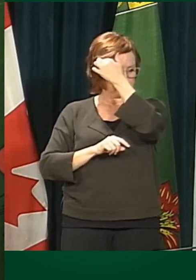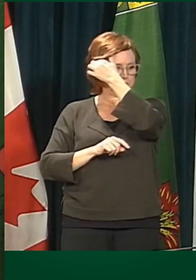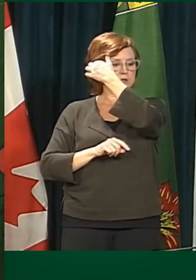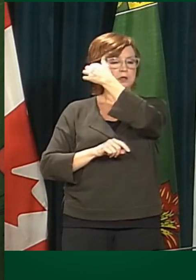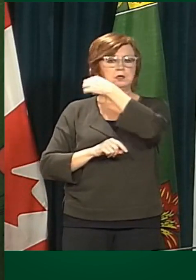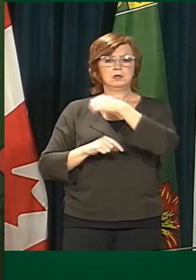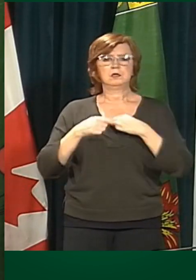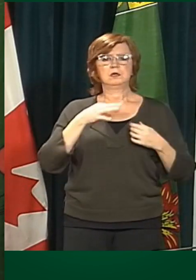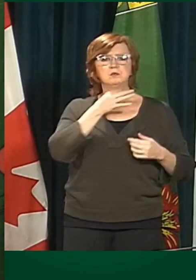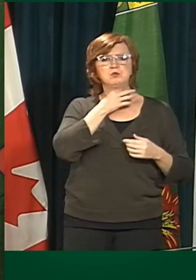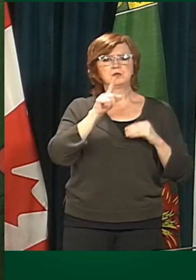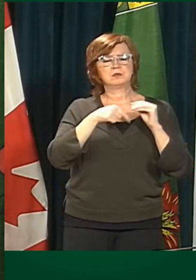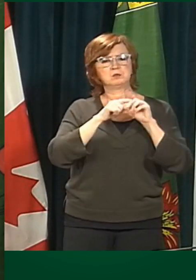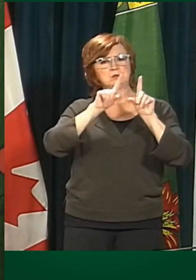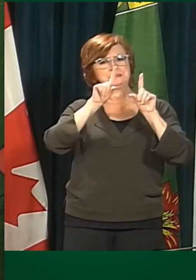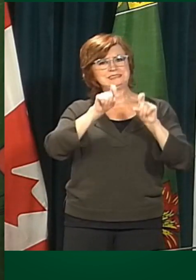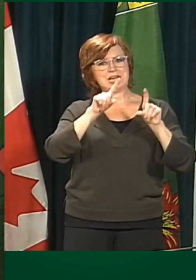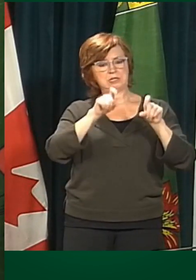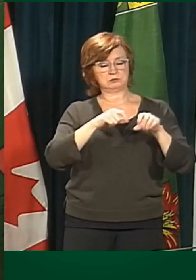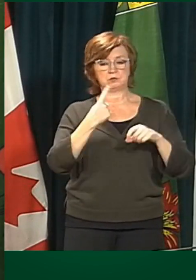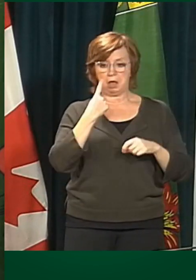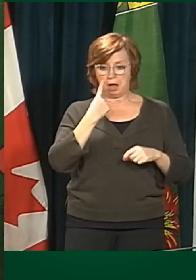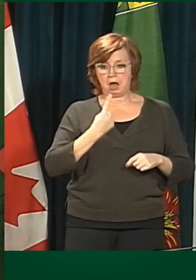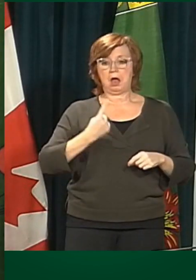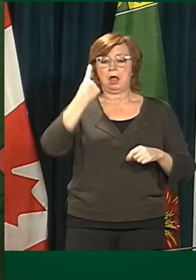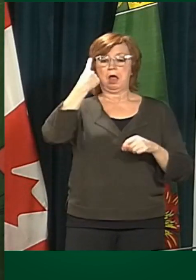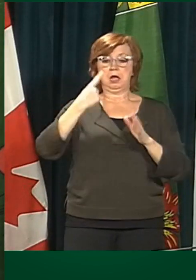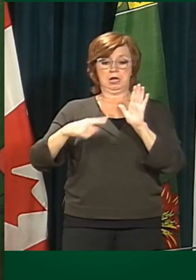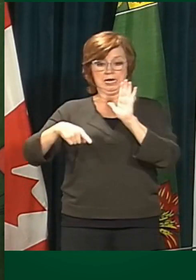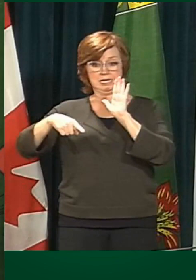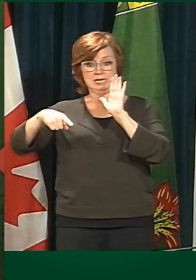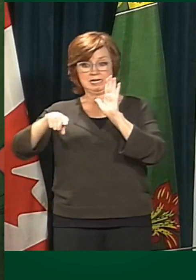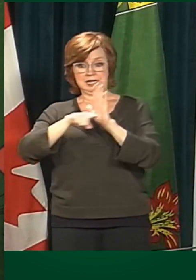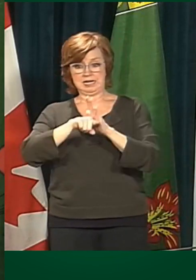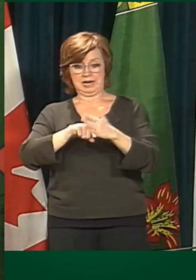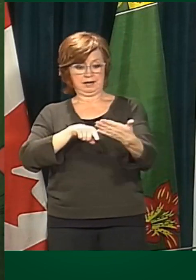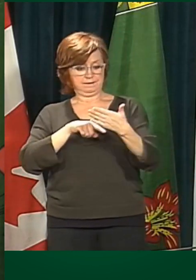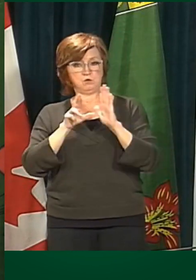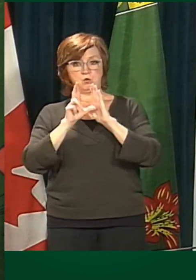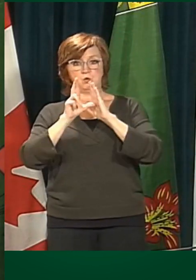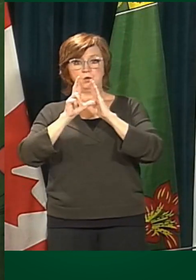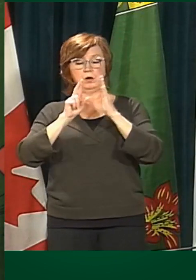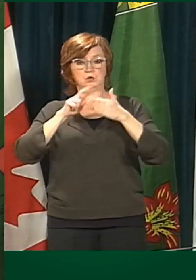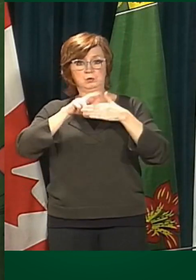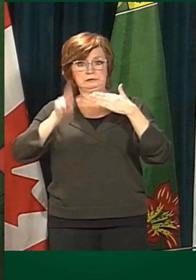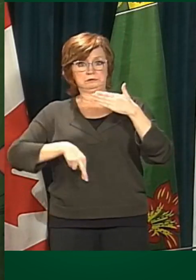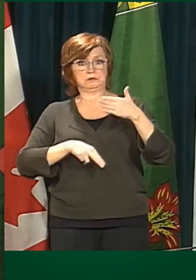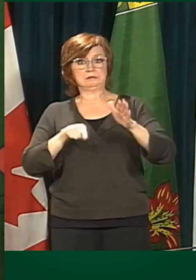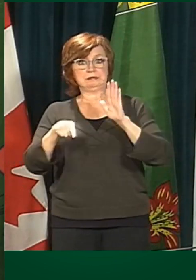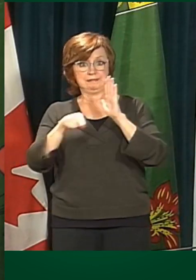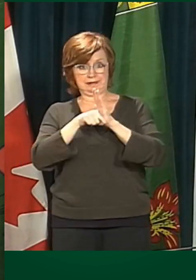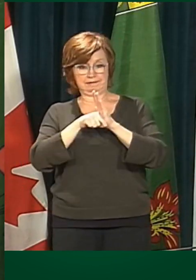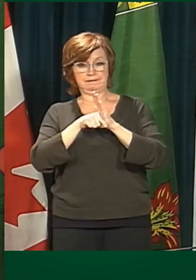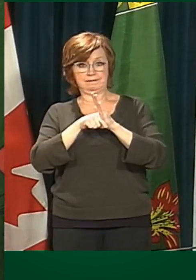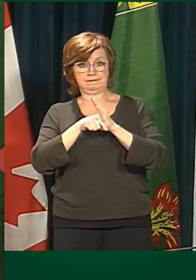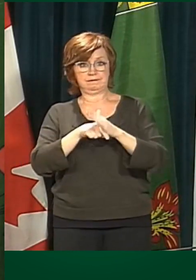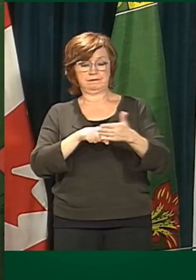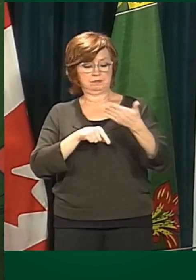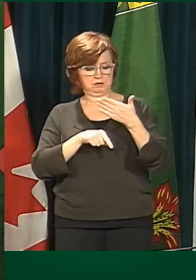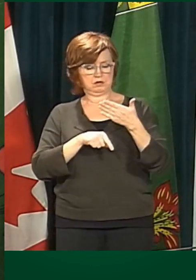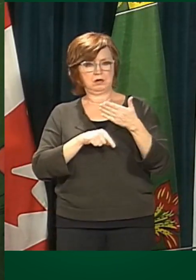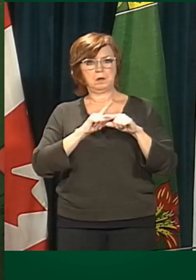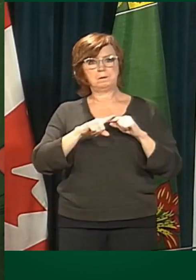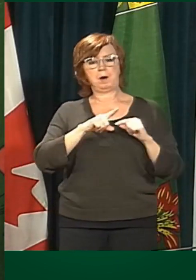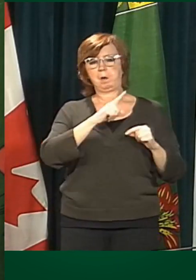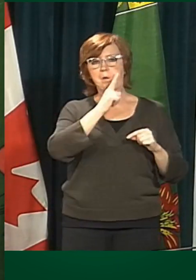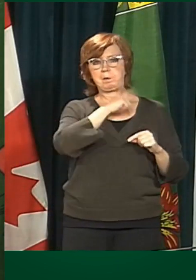negative tests. I'm wondering if people have all the symptoms and are tested, but if the test comes back